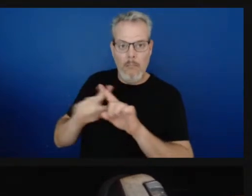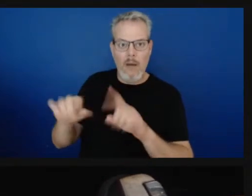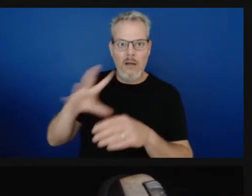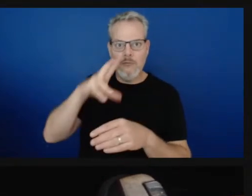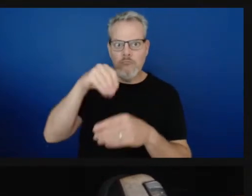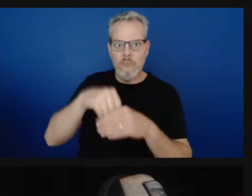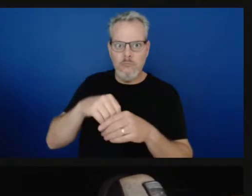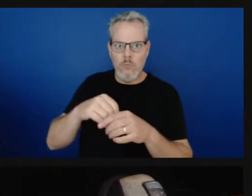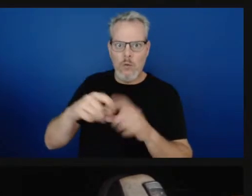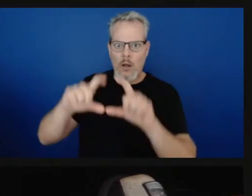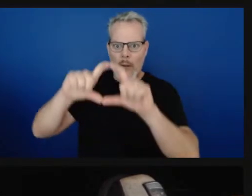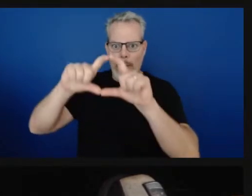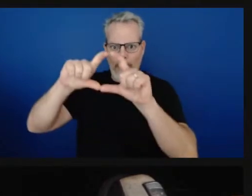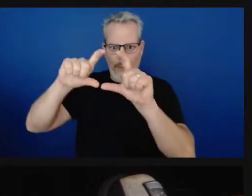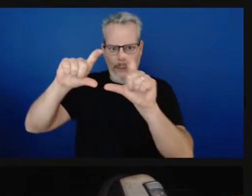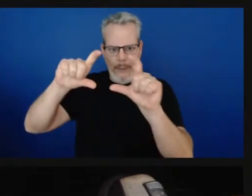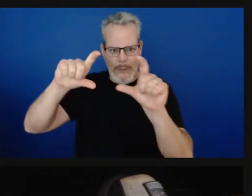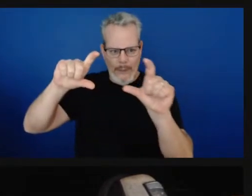linear feature